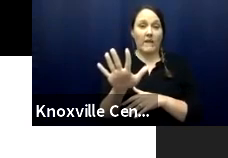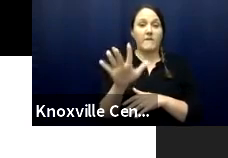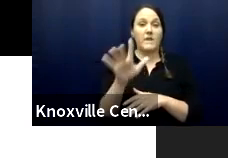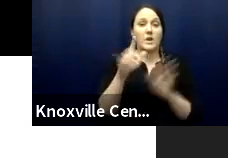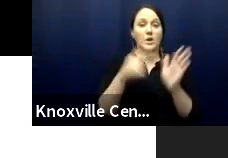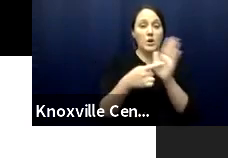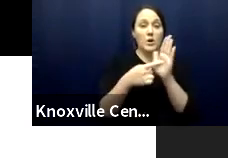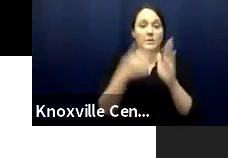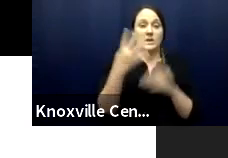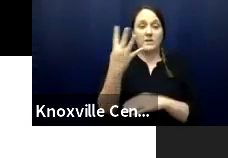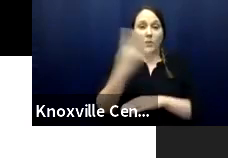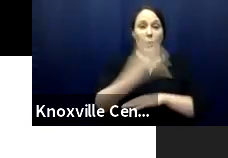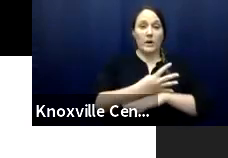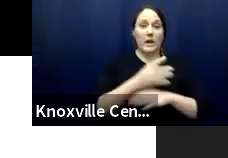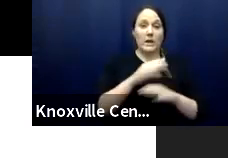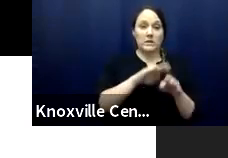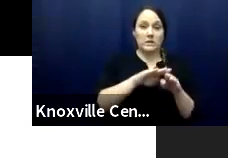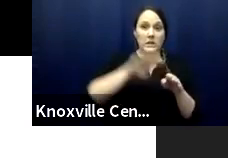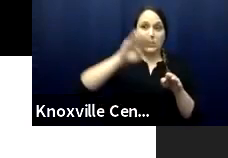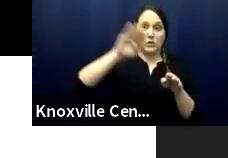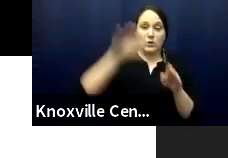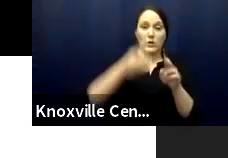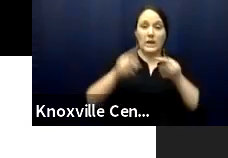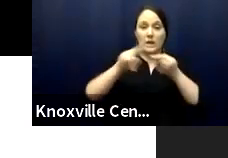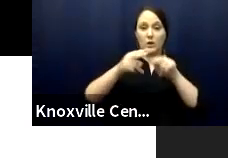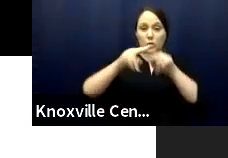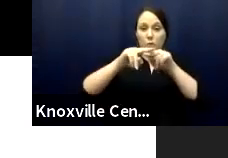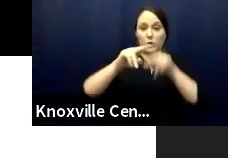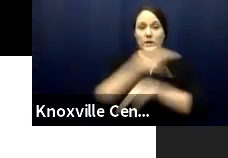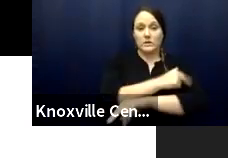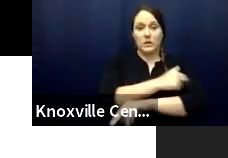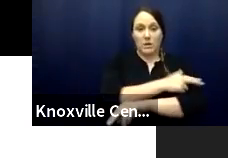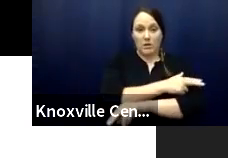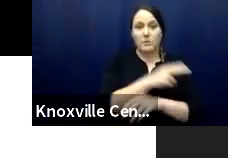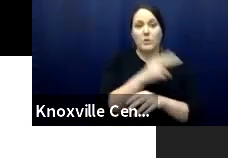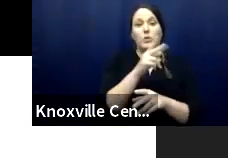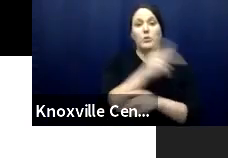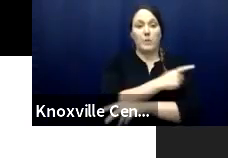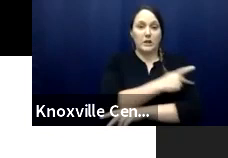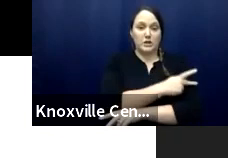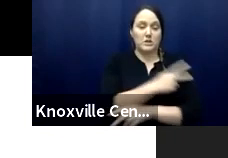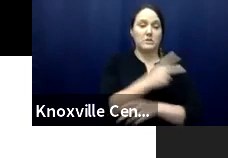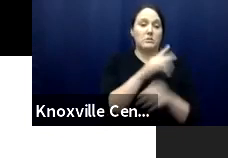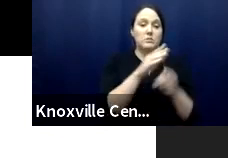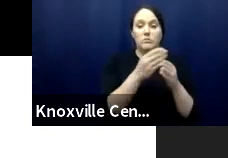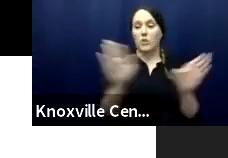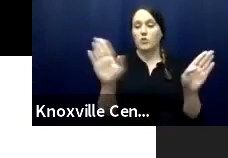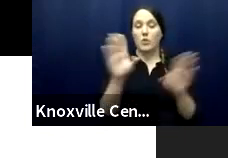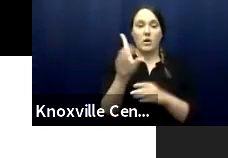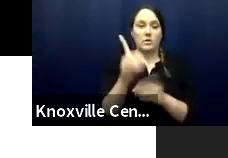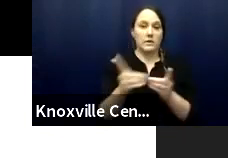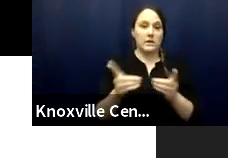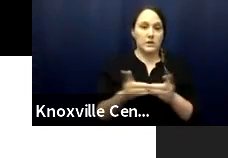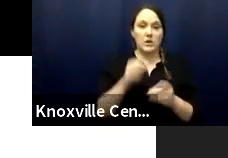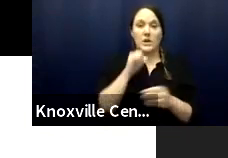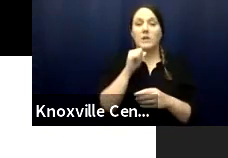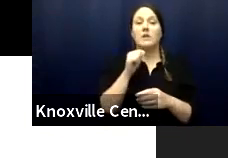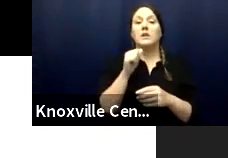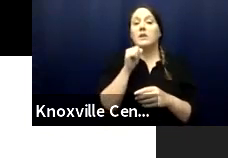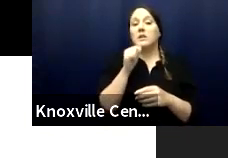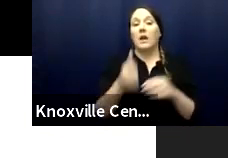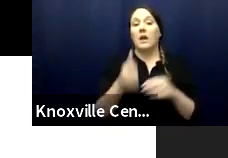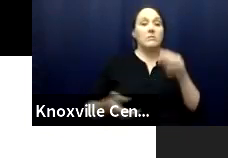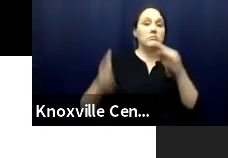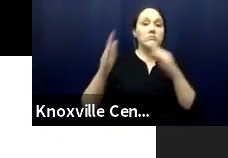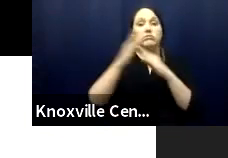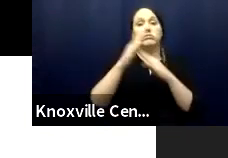4 steady days of increase in hospital census across the district. So certainly not back up to that 185, but